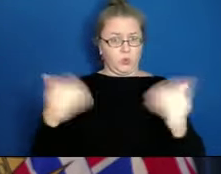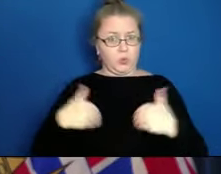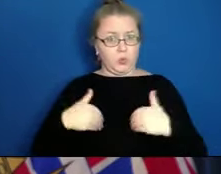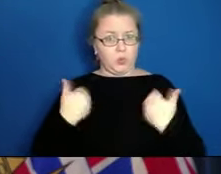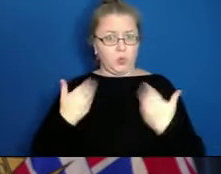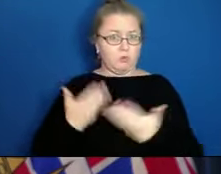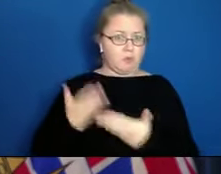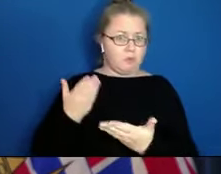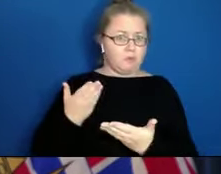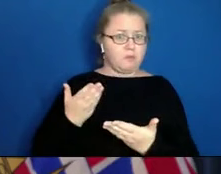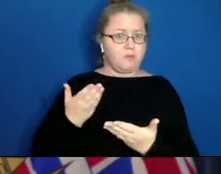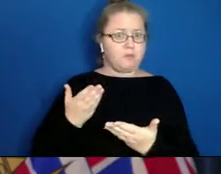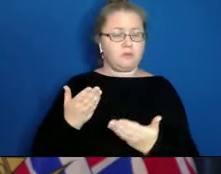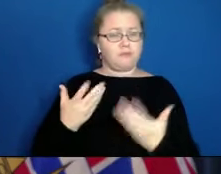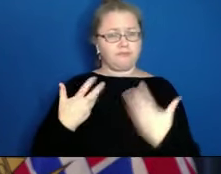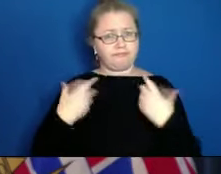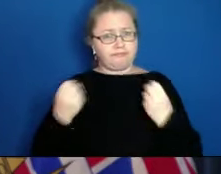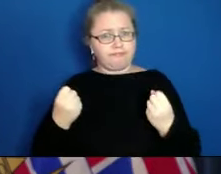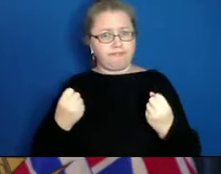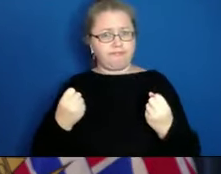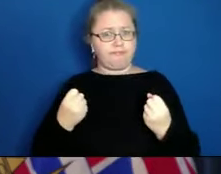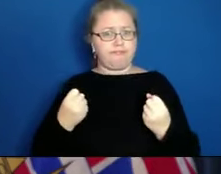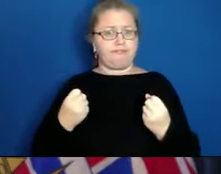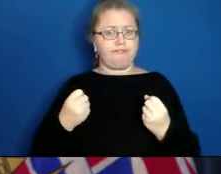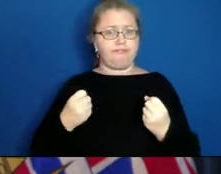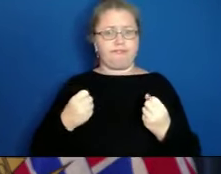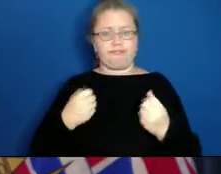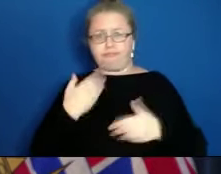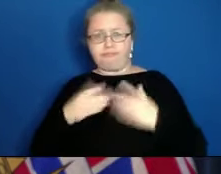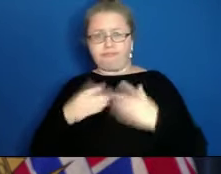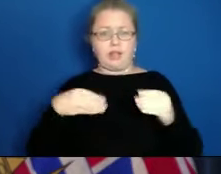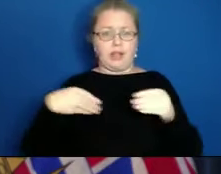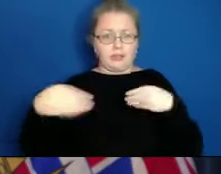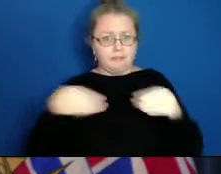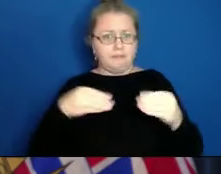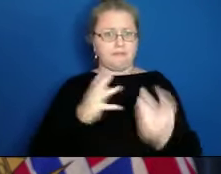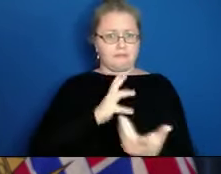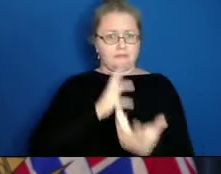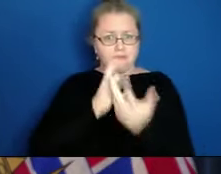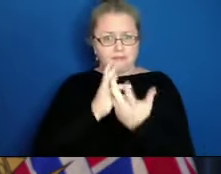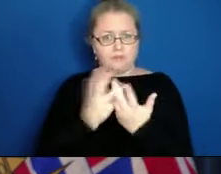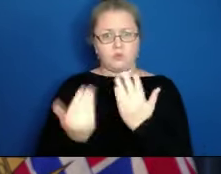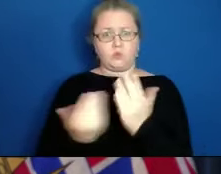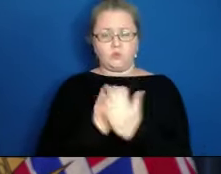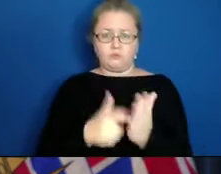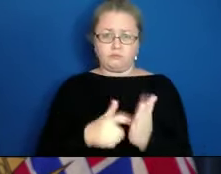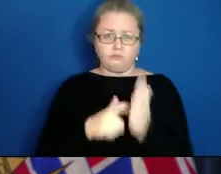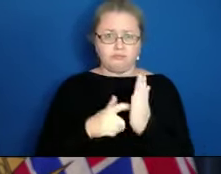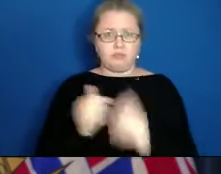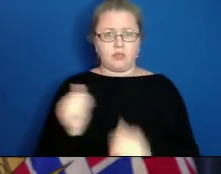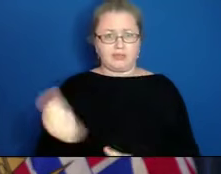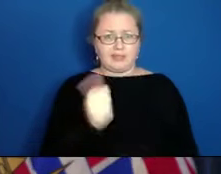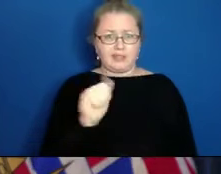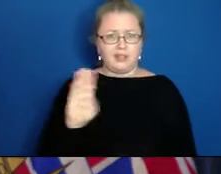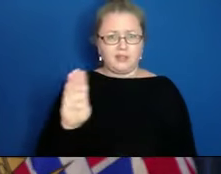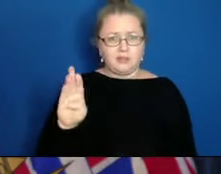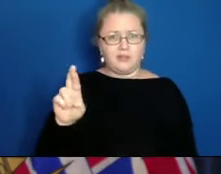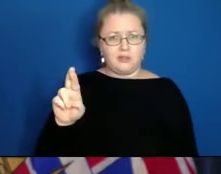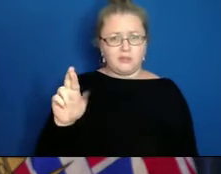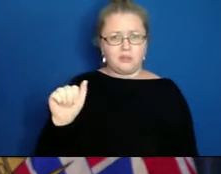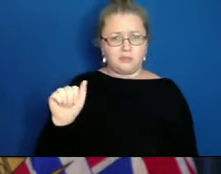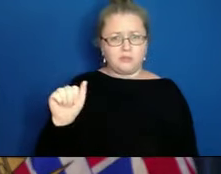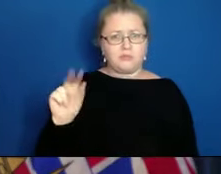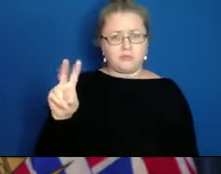have resilience, that you're adaptable, and that you're brave. And I'm calling on all of you